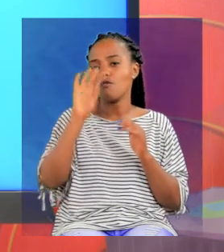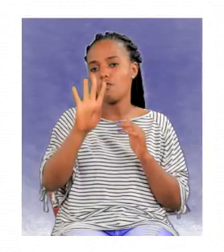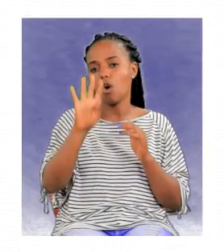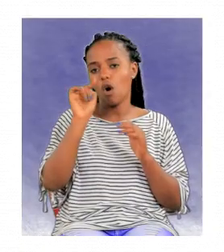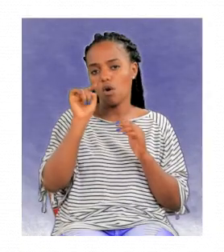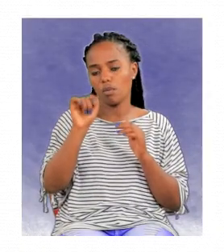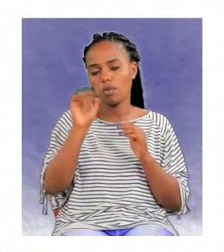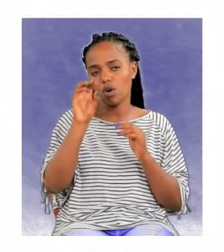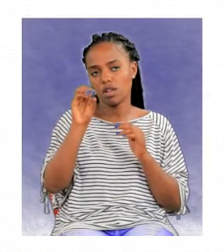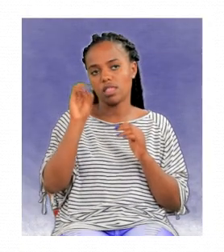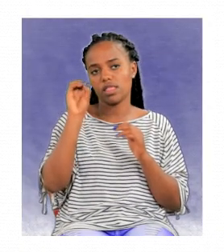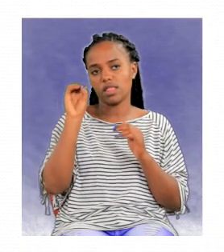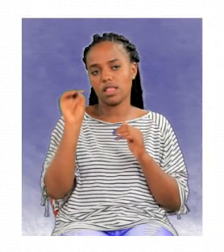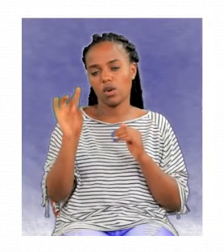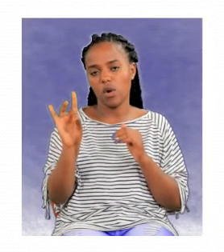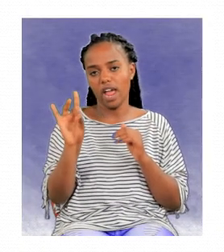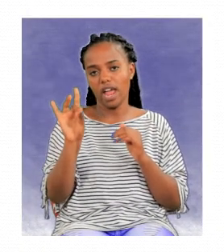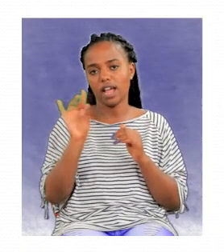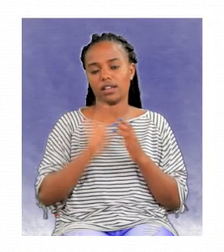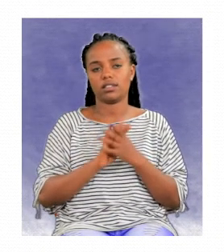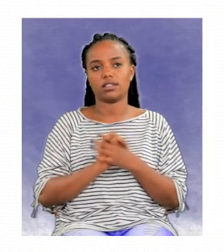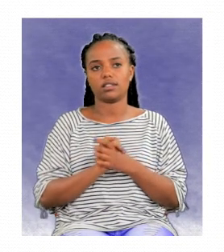it is